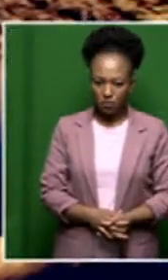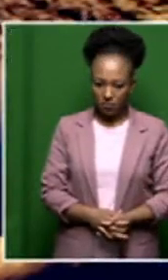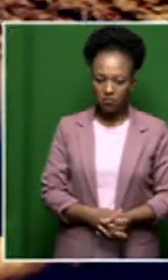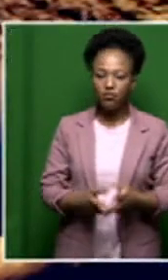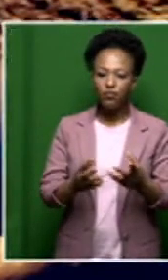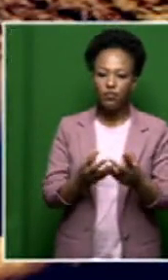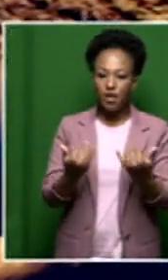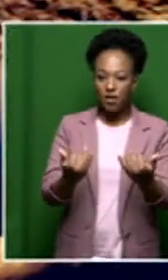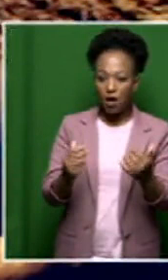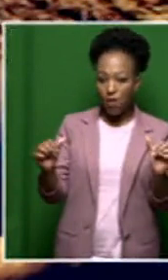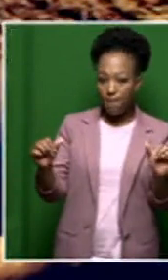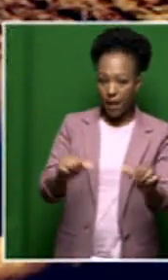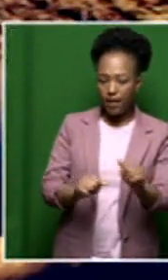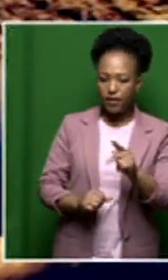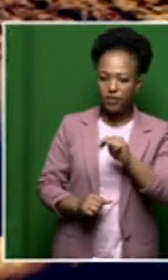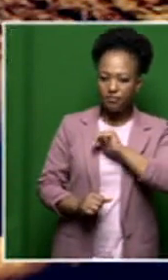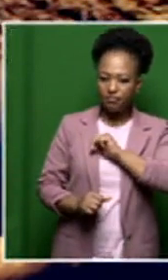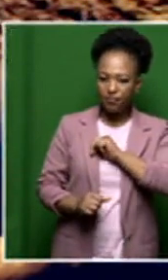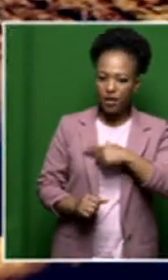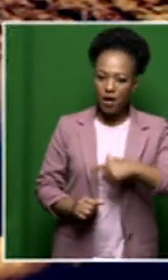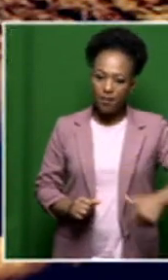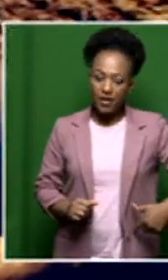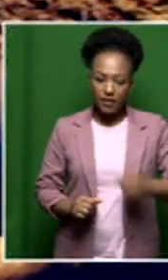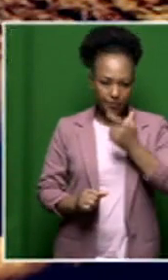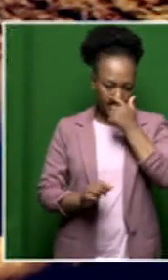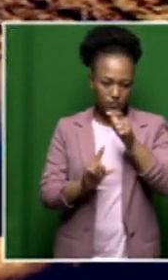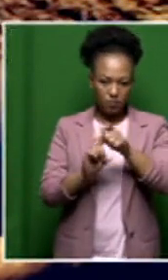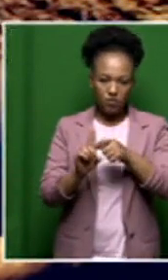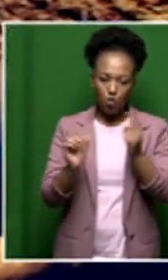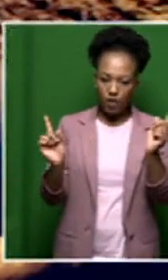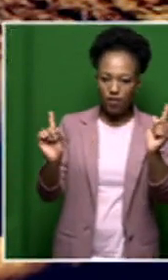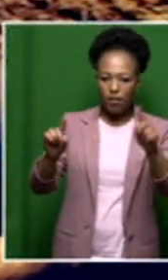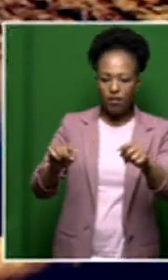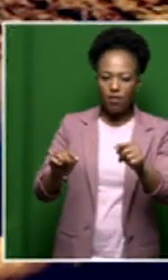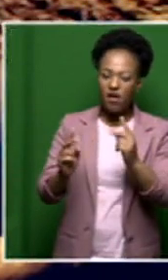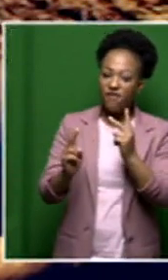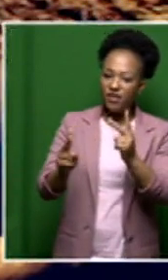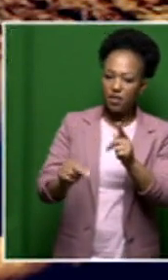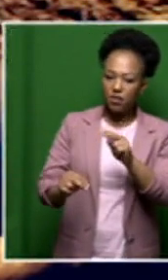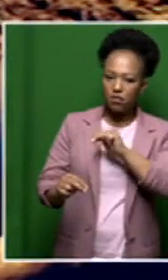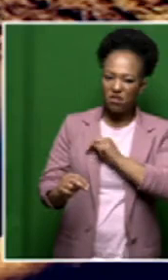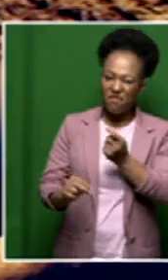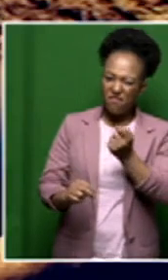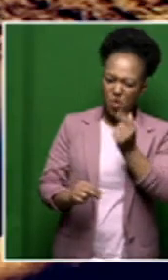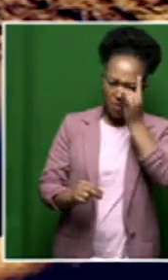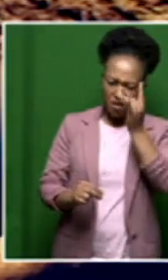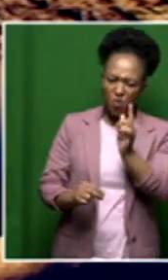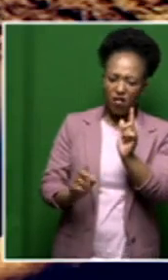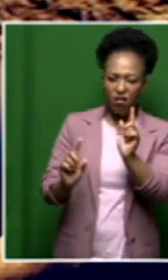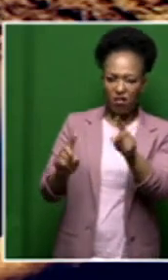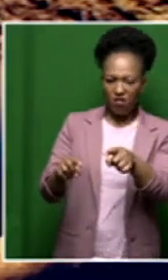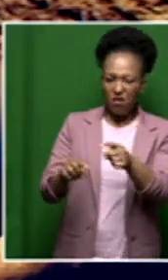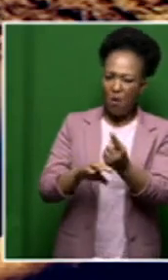Well, let's take you back now to KZN. Of course, President Cyril Ramaphosa expected to touch down there in a few minutes, if not an hour or